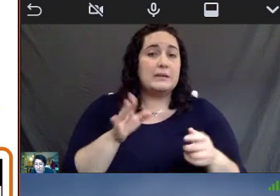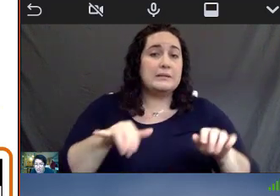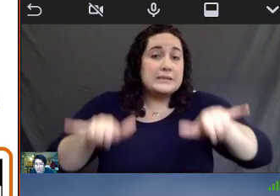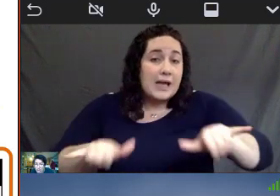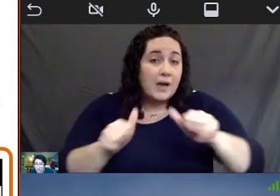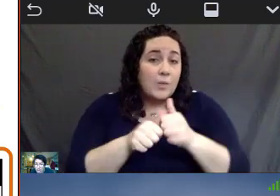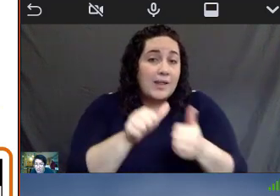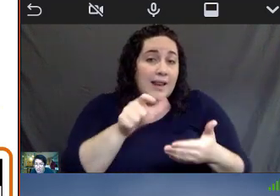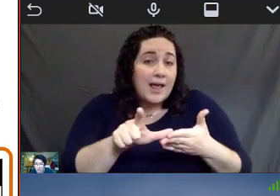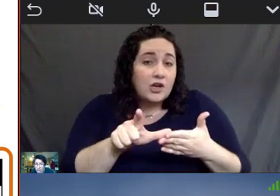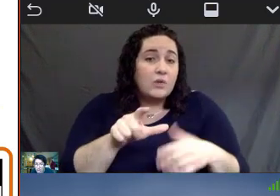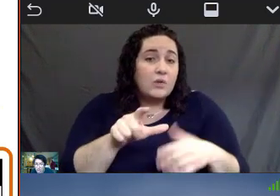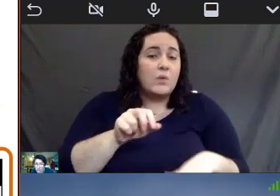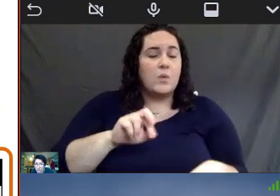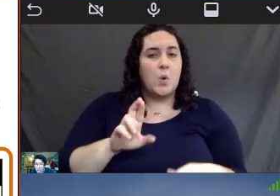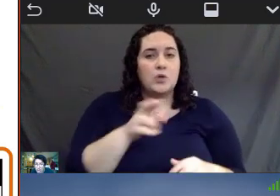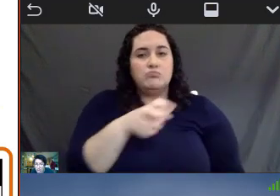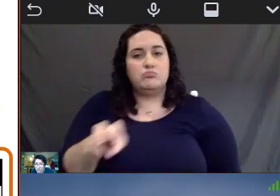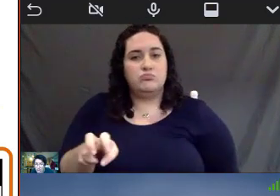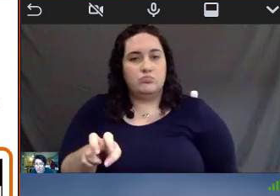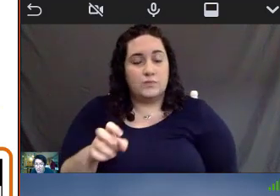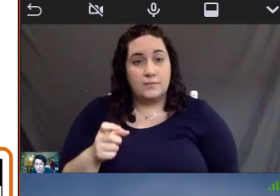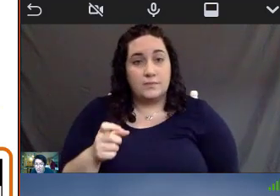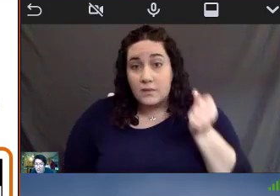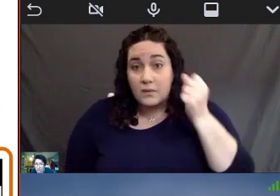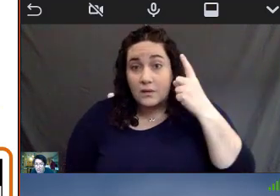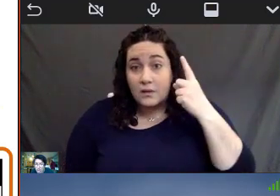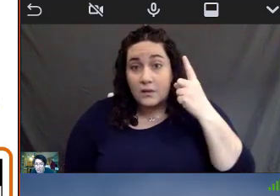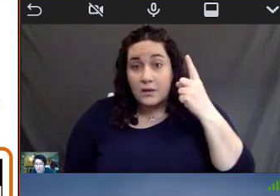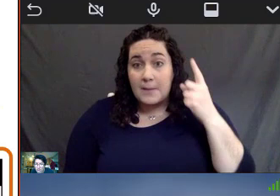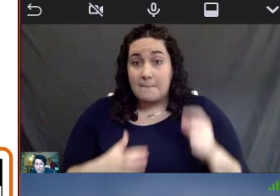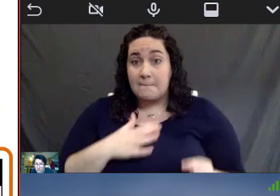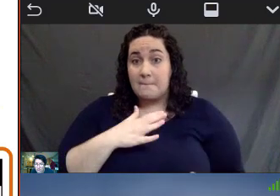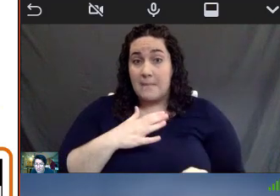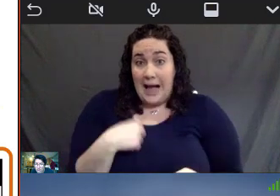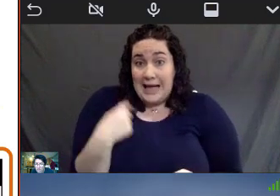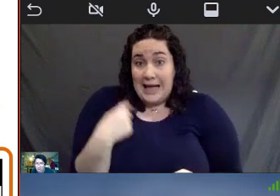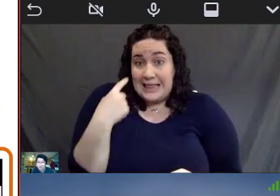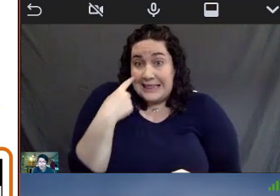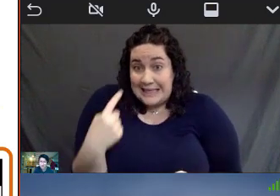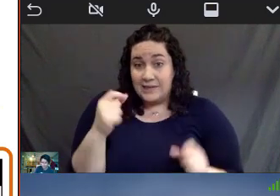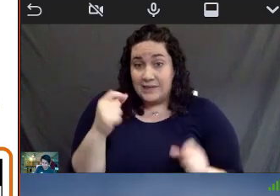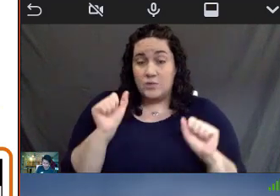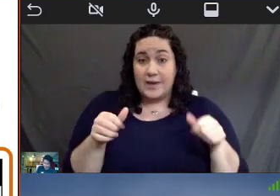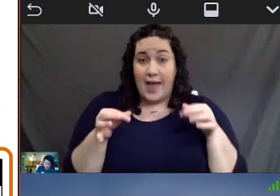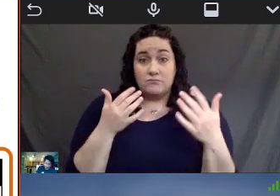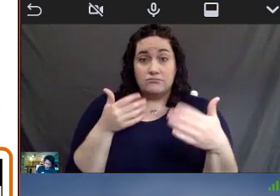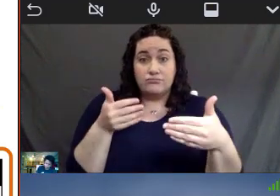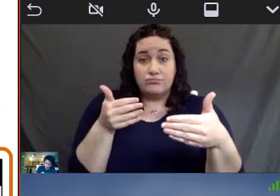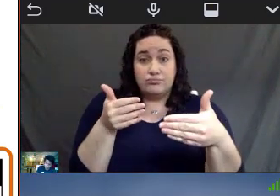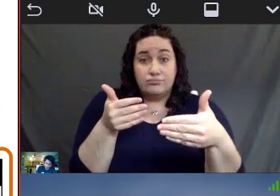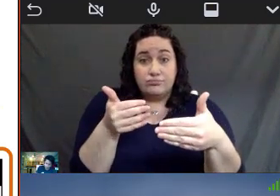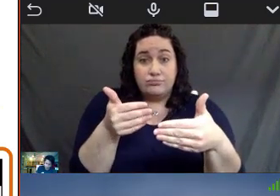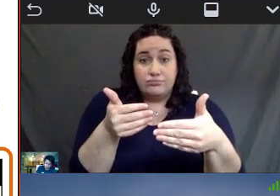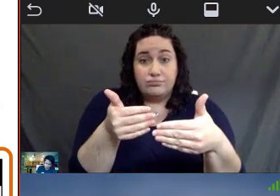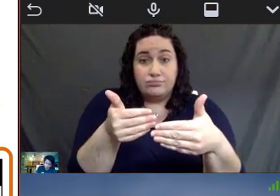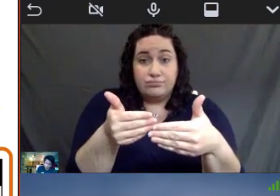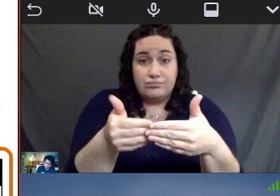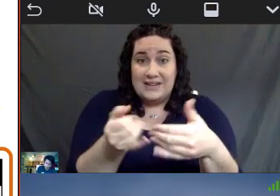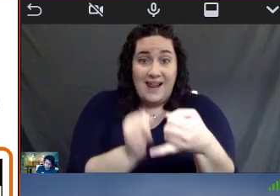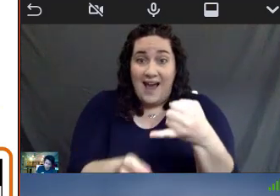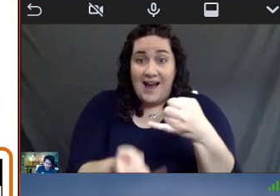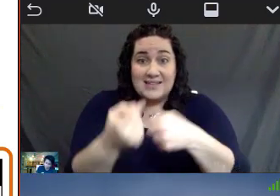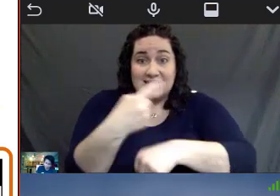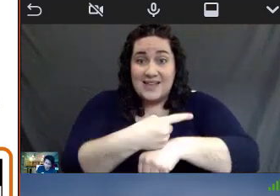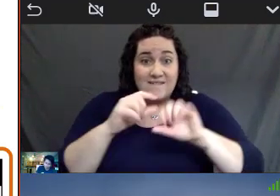still elect to change to pass or satisfactory pass, no pass after that. I think that if you're not graduating